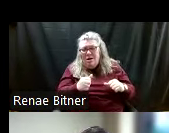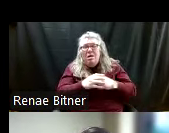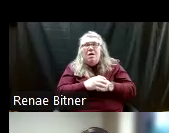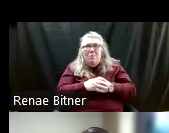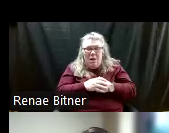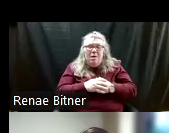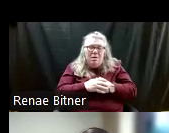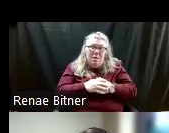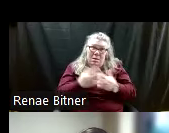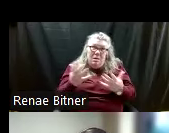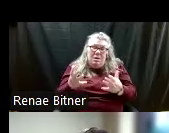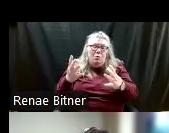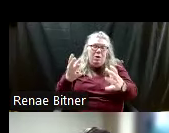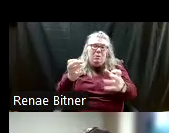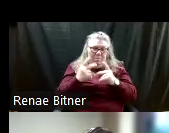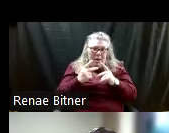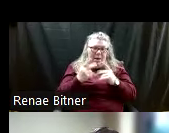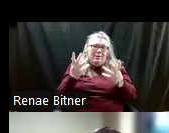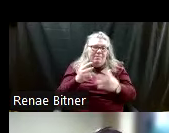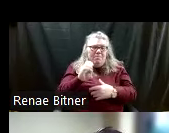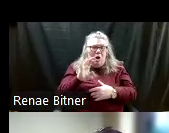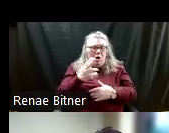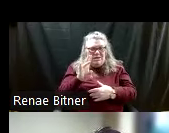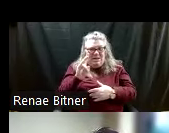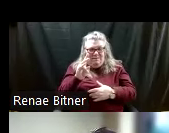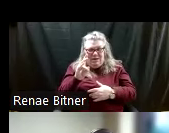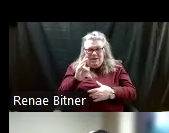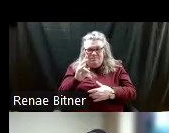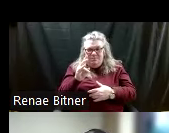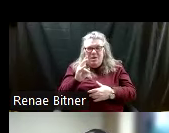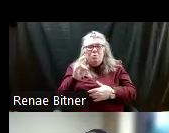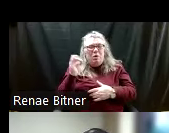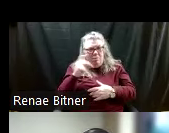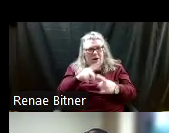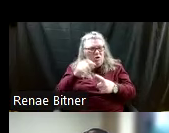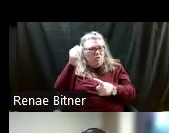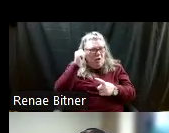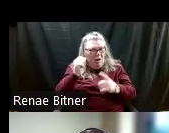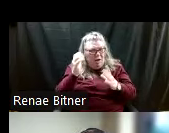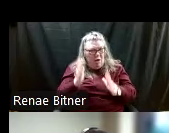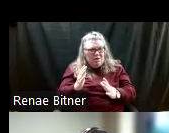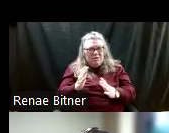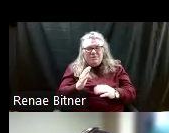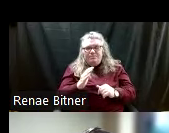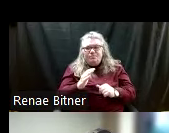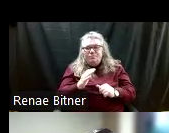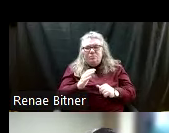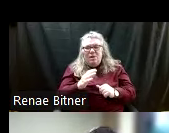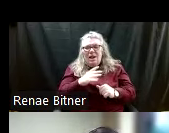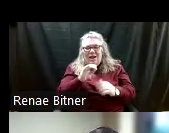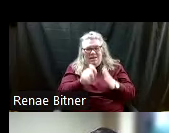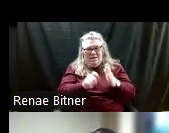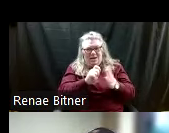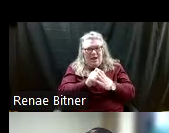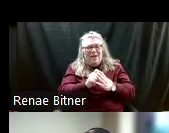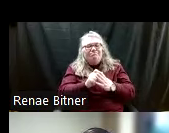back, obviously. March 17th, we returned to the audiologist. Um, and at this point,